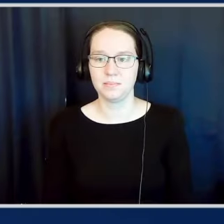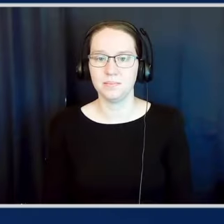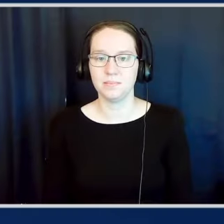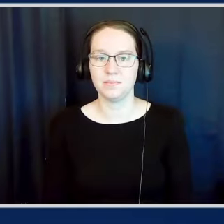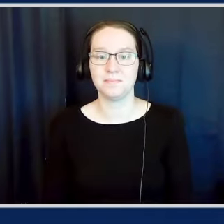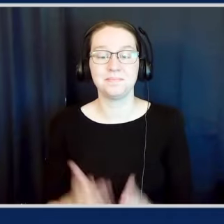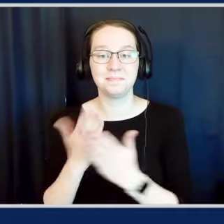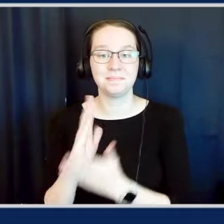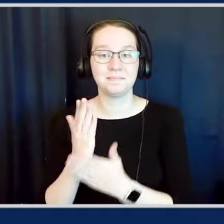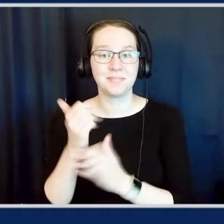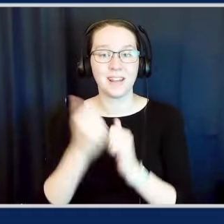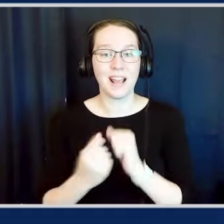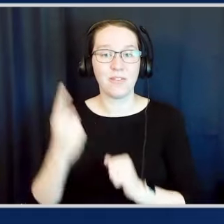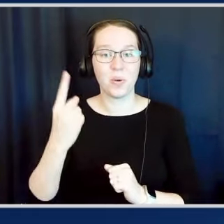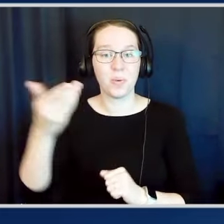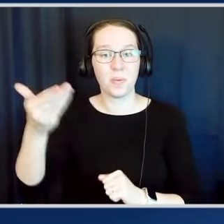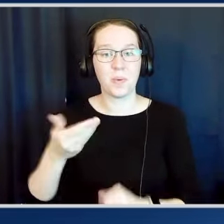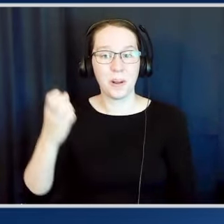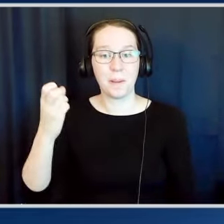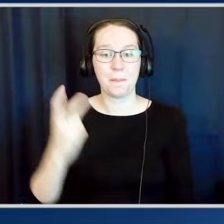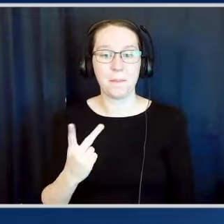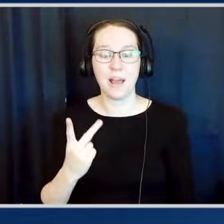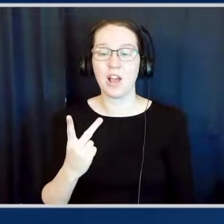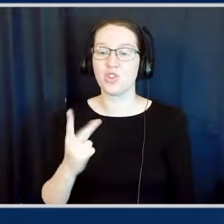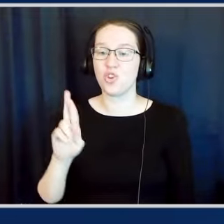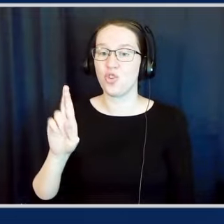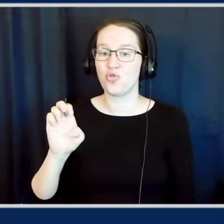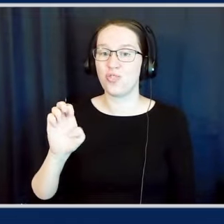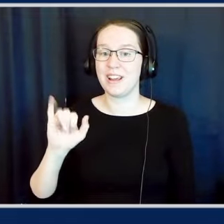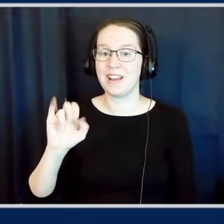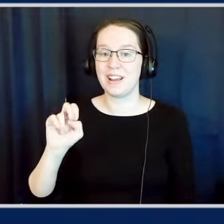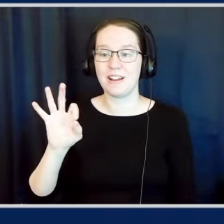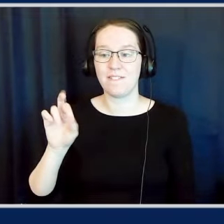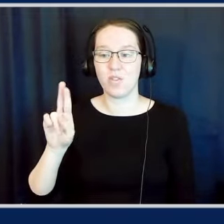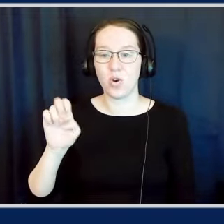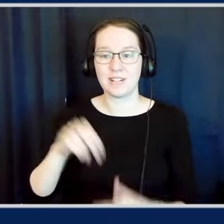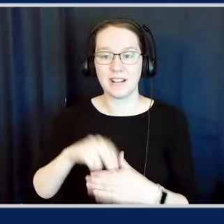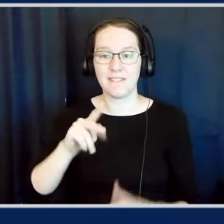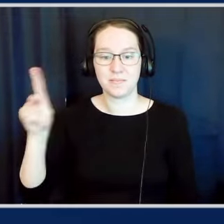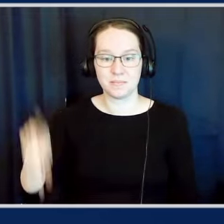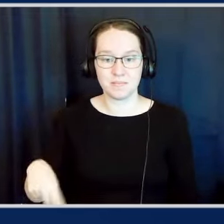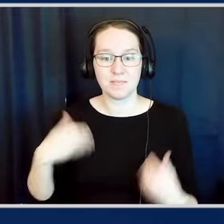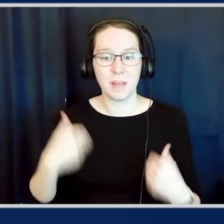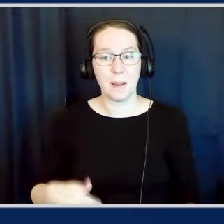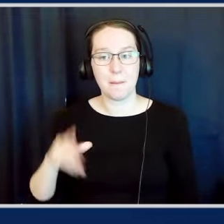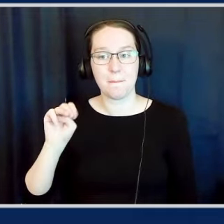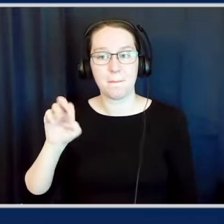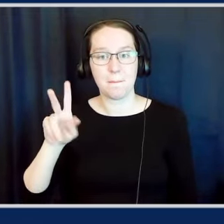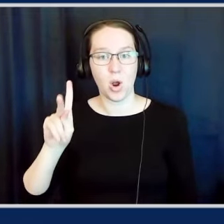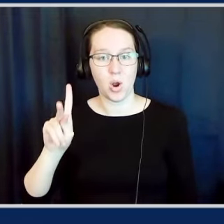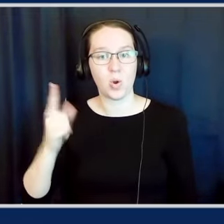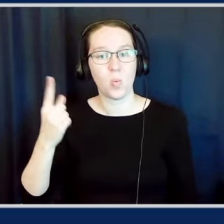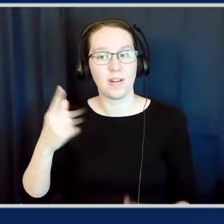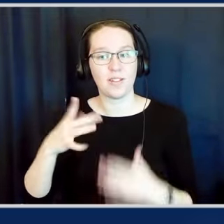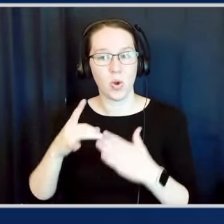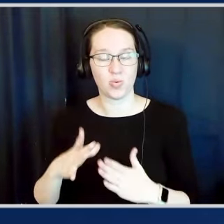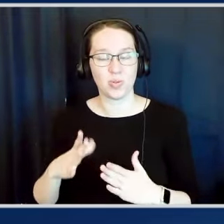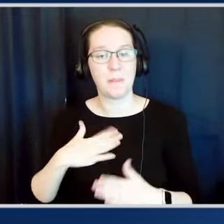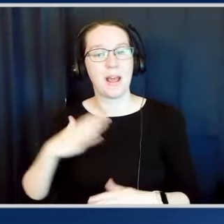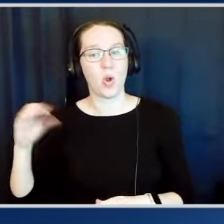All right, everyone, welcome back to Reinforce here in Philadelphia. I'm Art Baudo, one of your hosts for this segment, and joining me is my